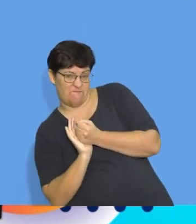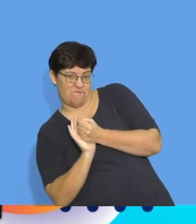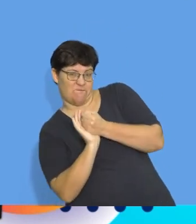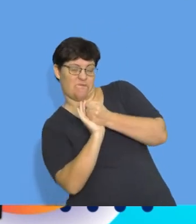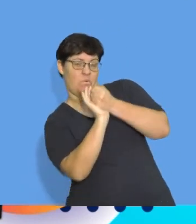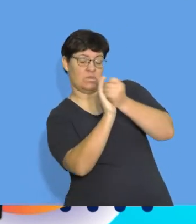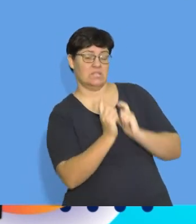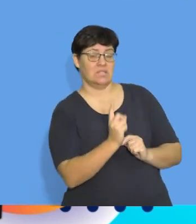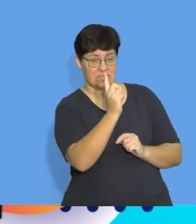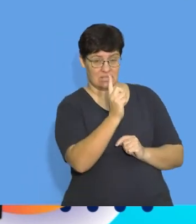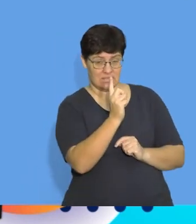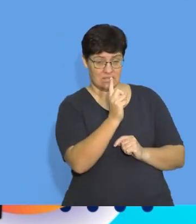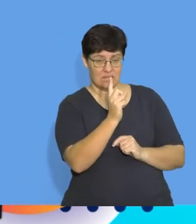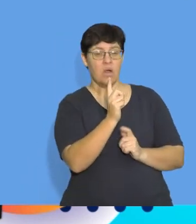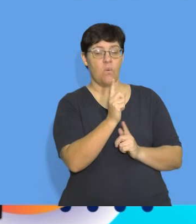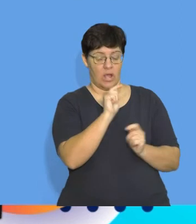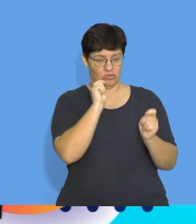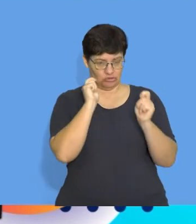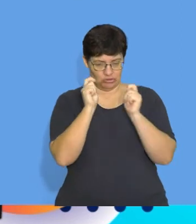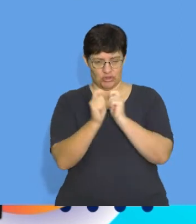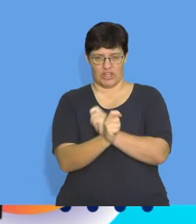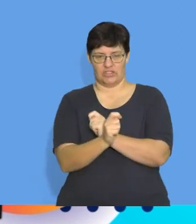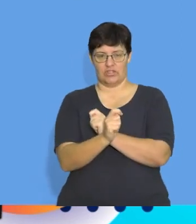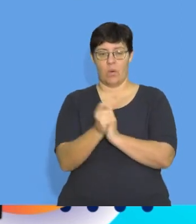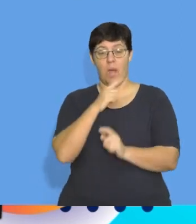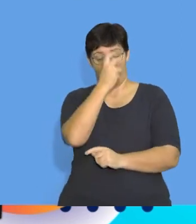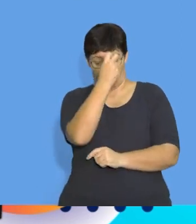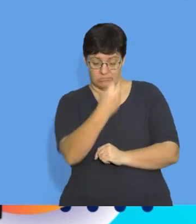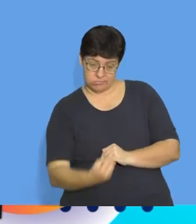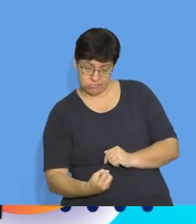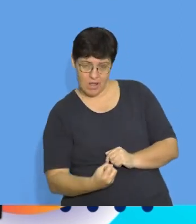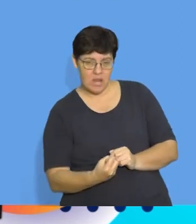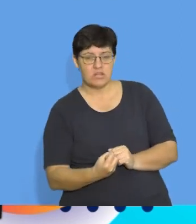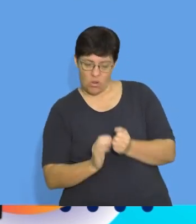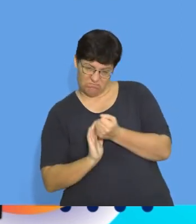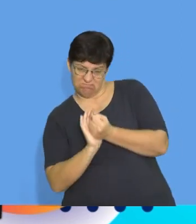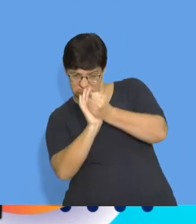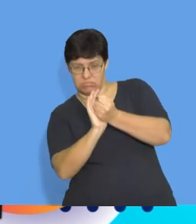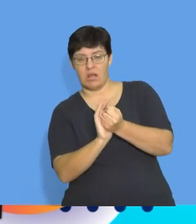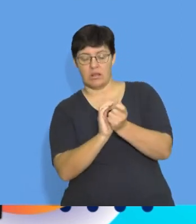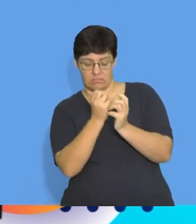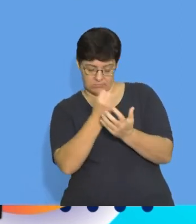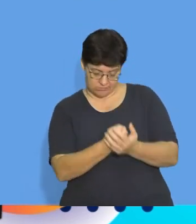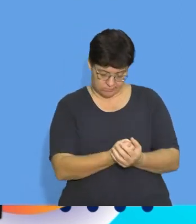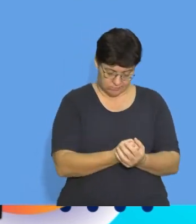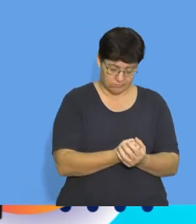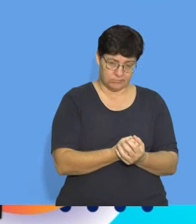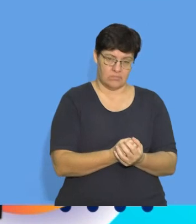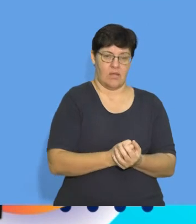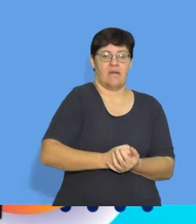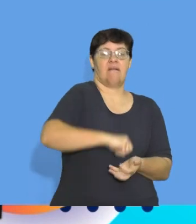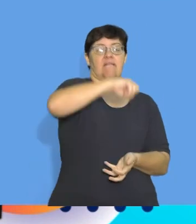to change the motion of the ball. So it's the time it spends on the